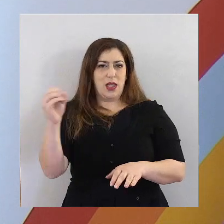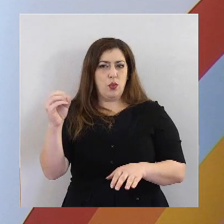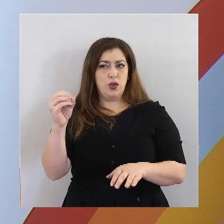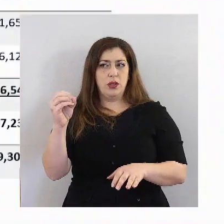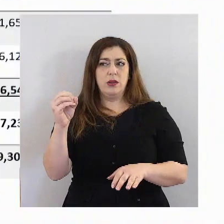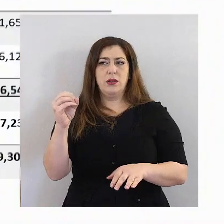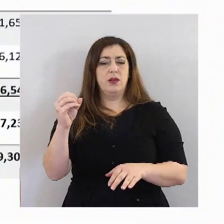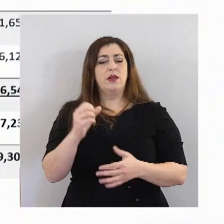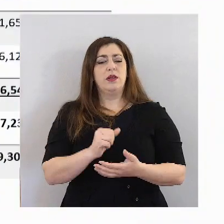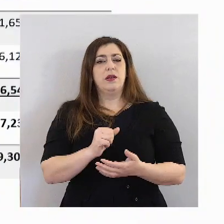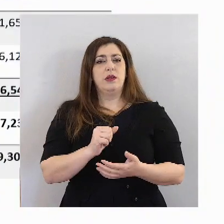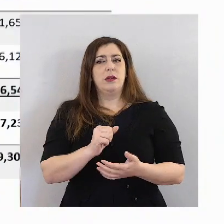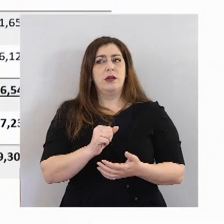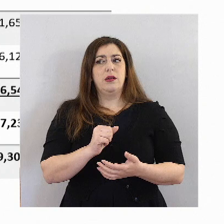was